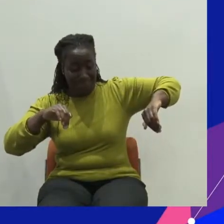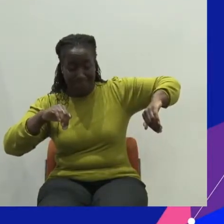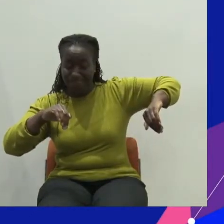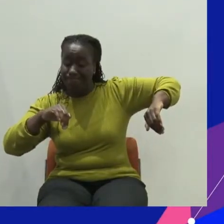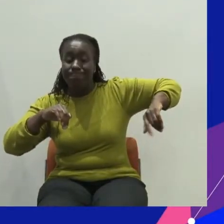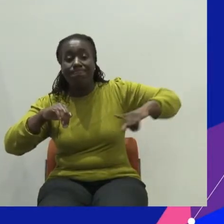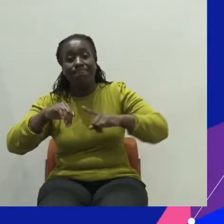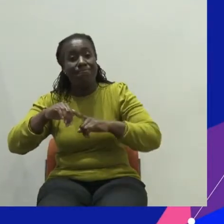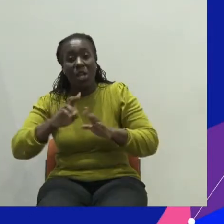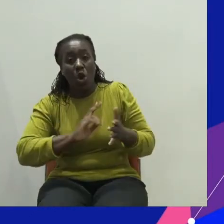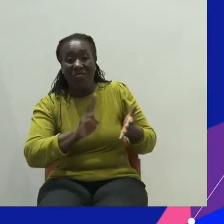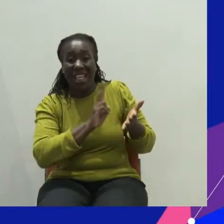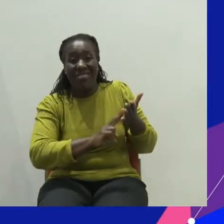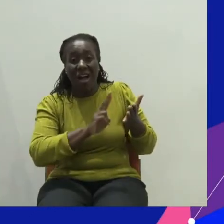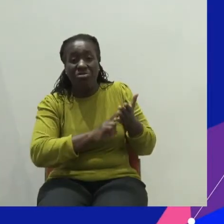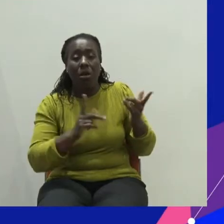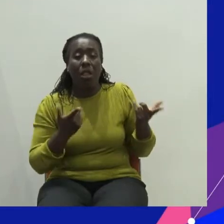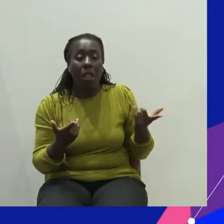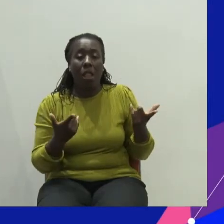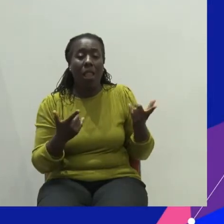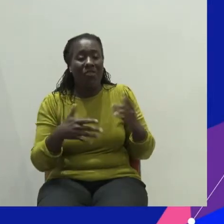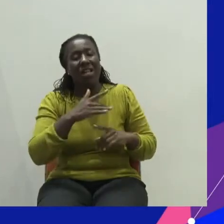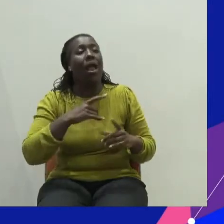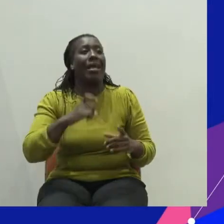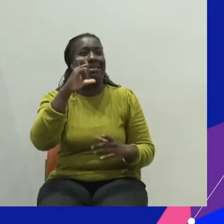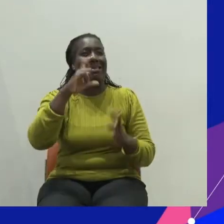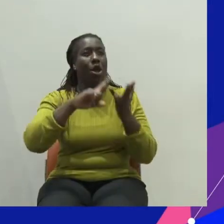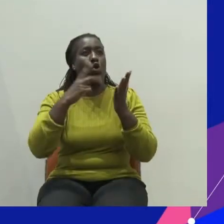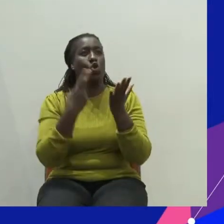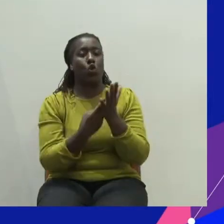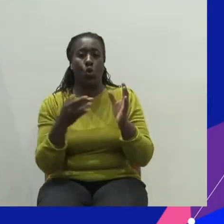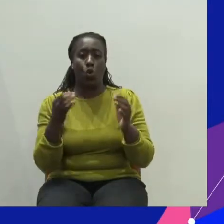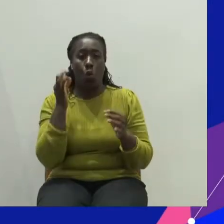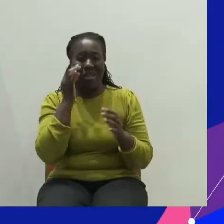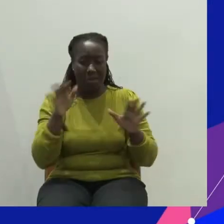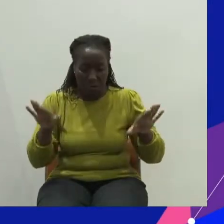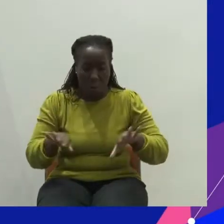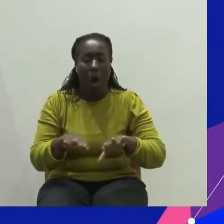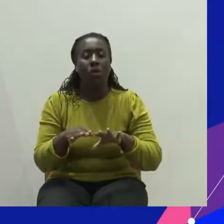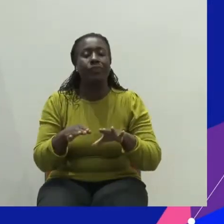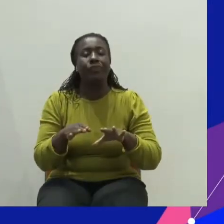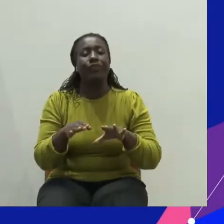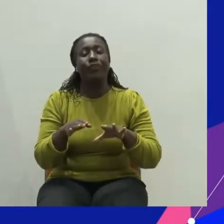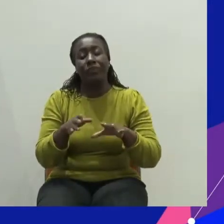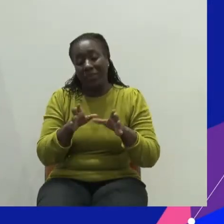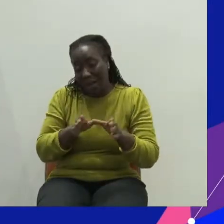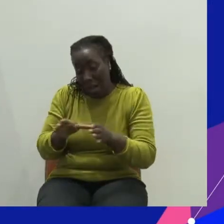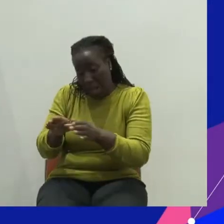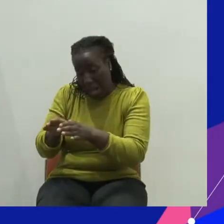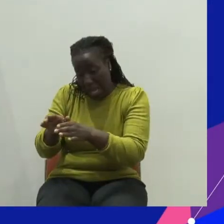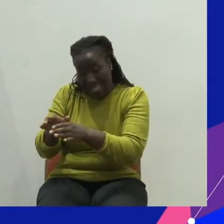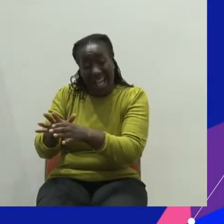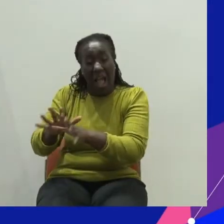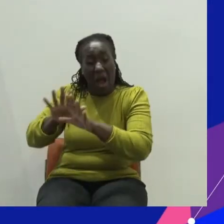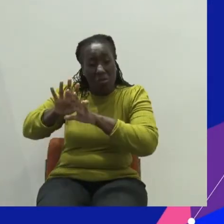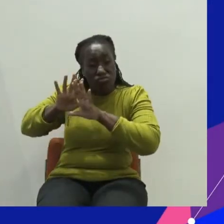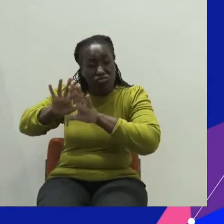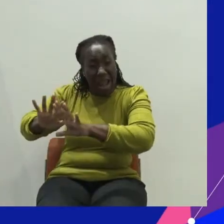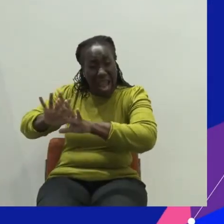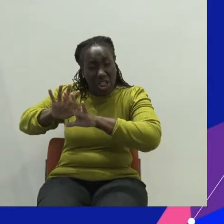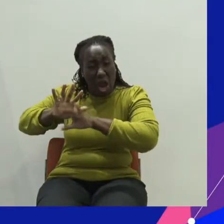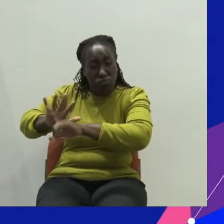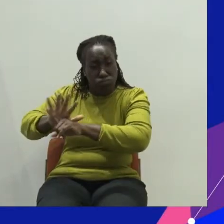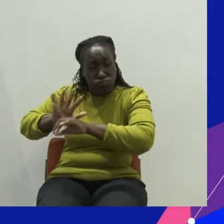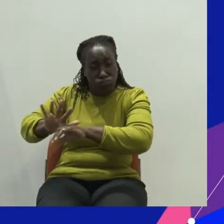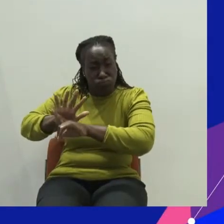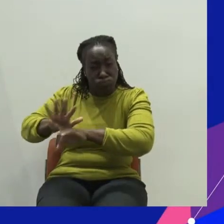is essentially an underground CO2 reservoir. And the carbon dioxide in that environment is under high pressure, so it's in